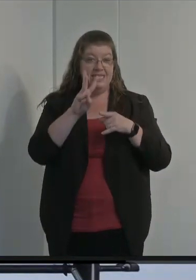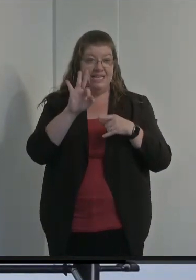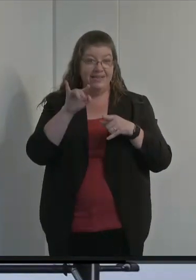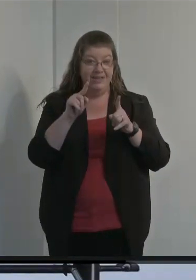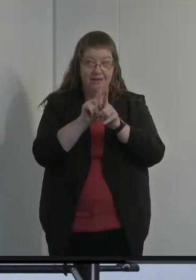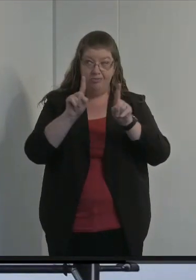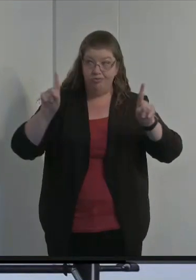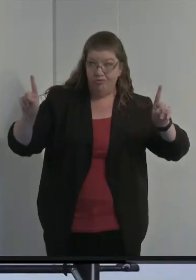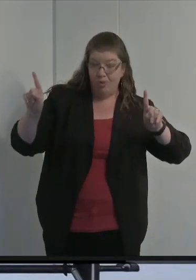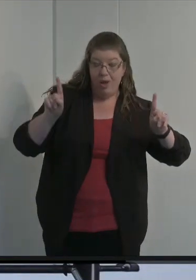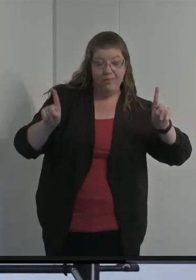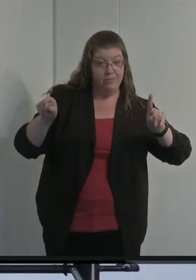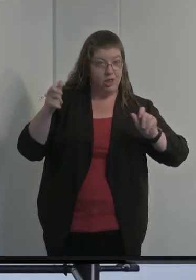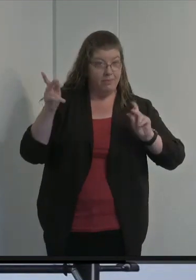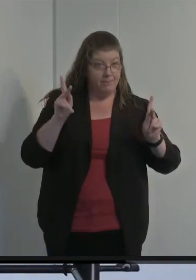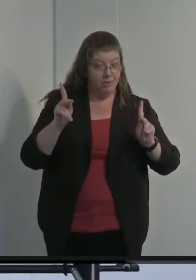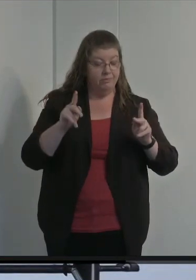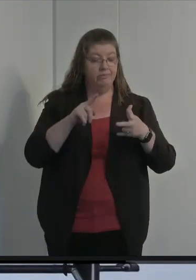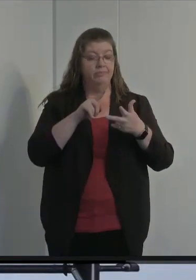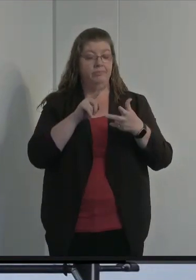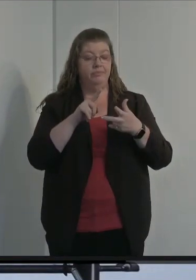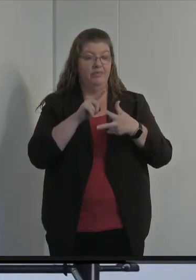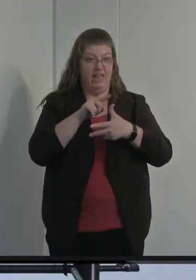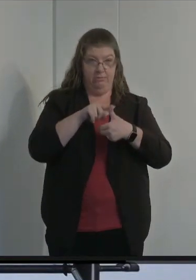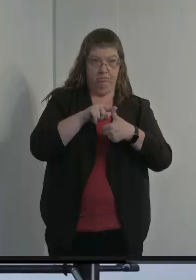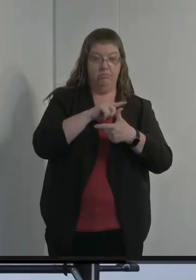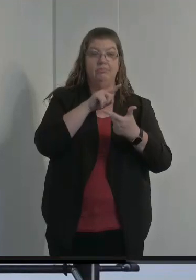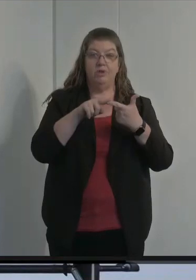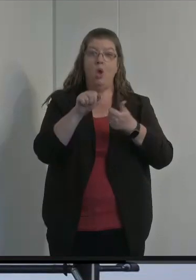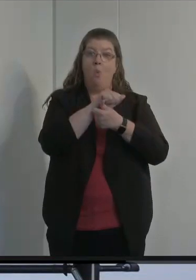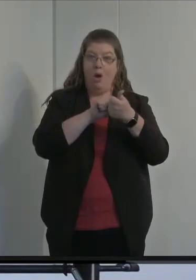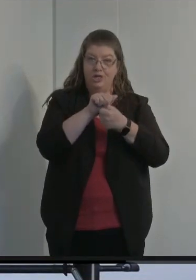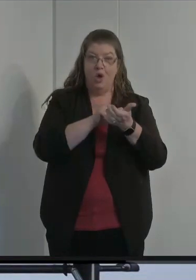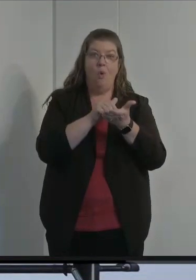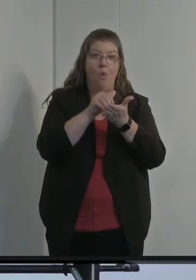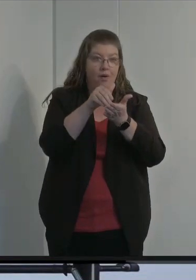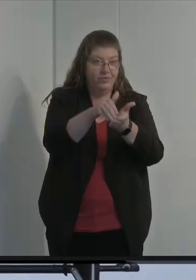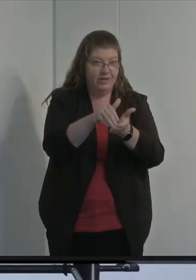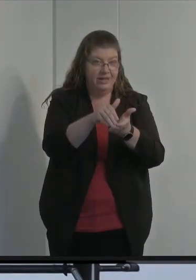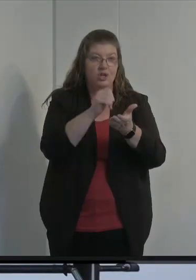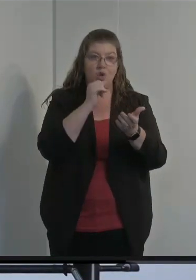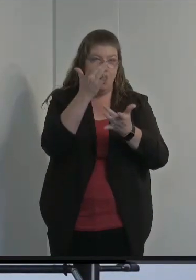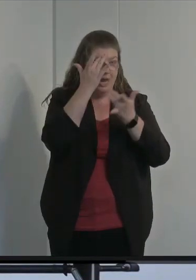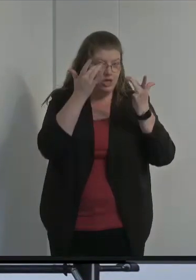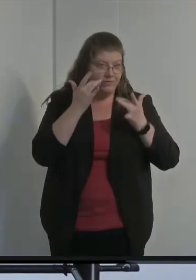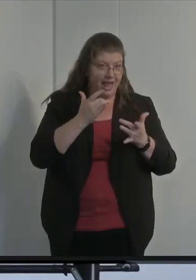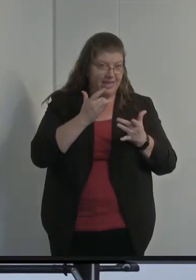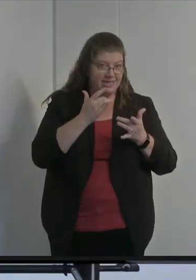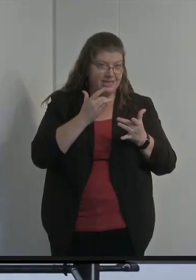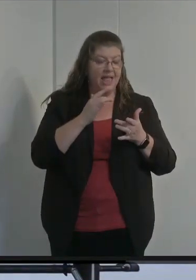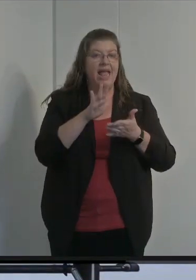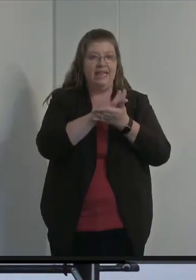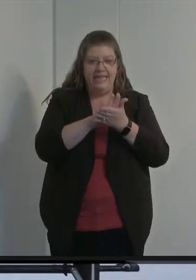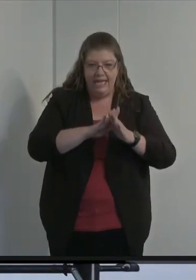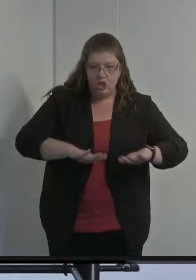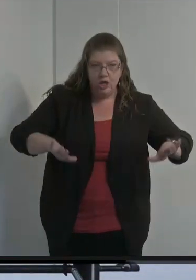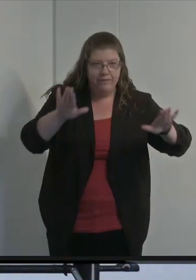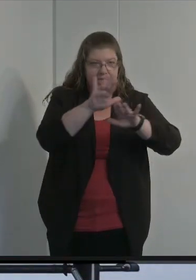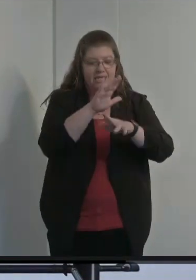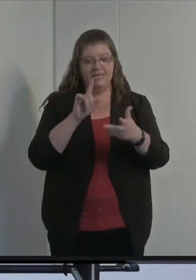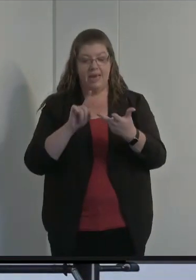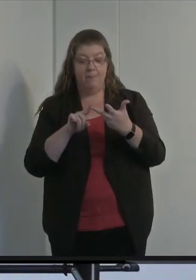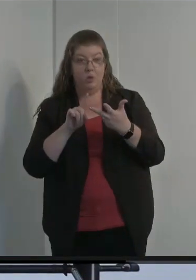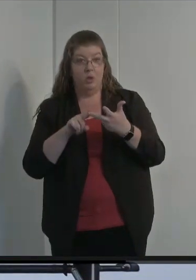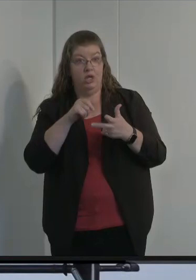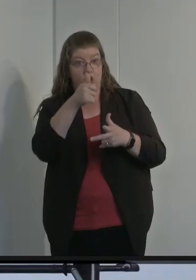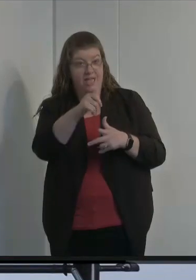away from other people. Number 2, wash your hands thoroughly and often. Don't touch your face and disinfect surfaces. Number 3, if